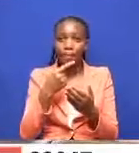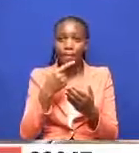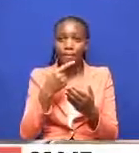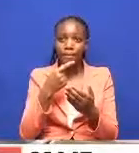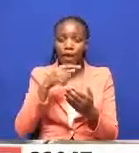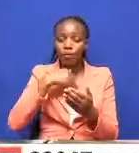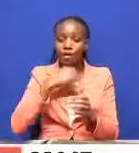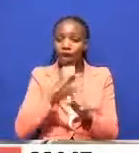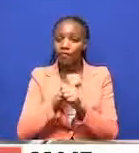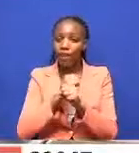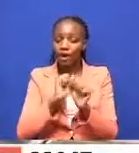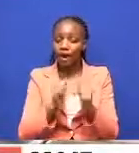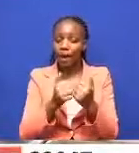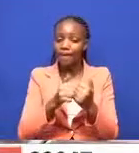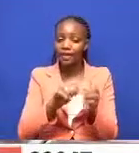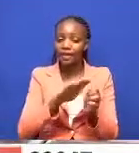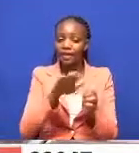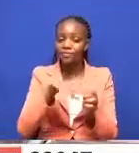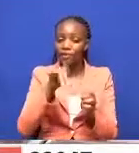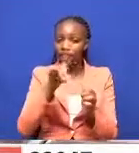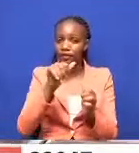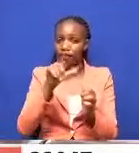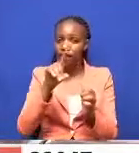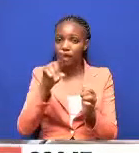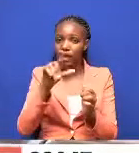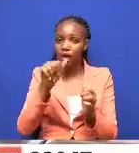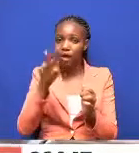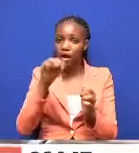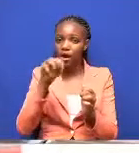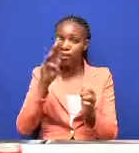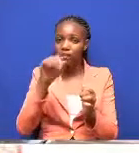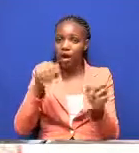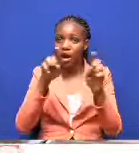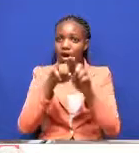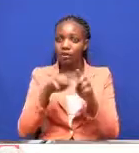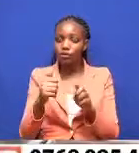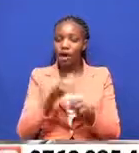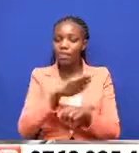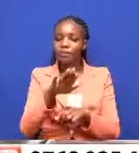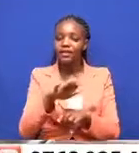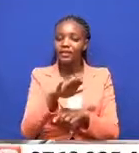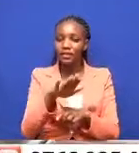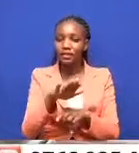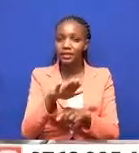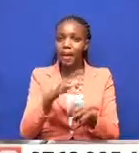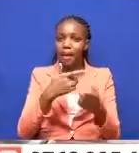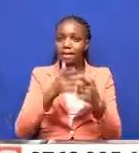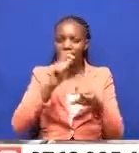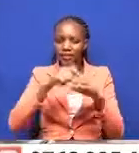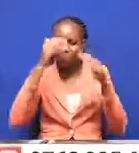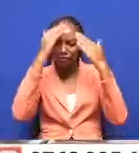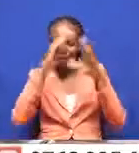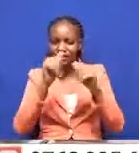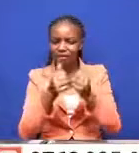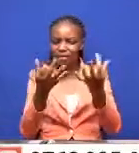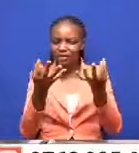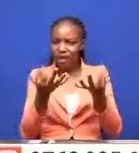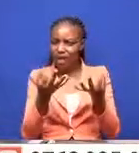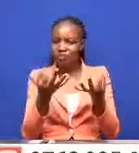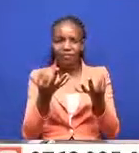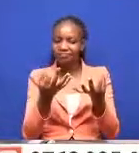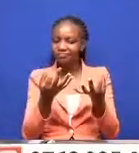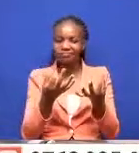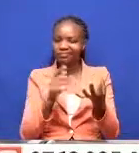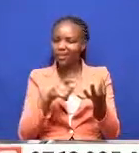is work in Kalamba, there is work in other, you know, places. So when you look at the accounts, it's